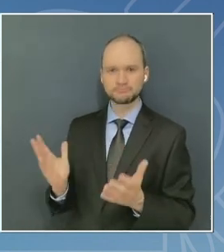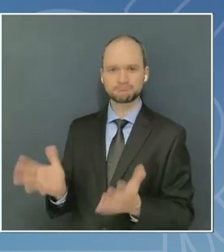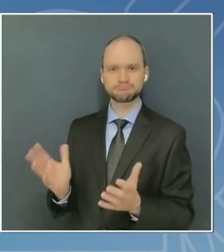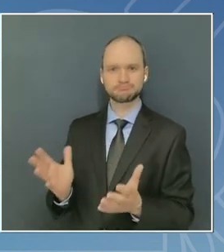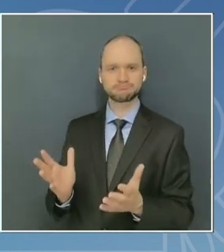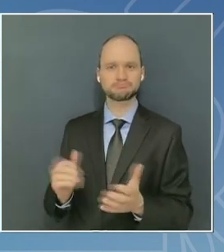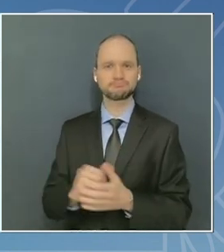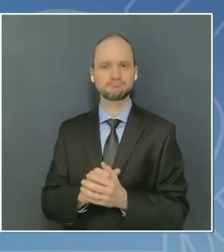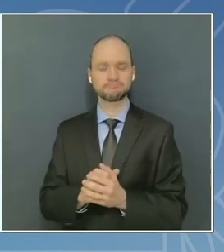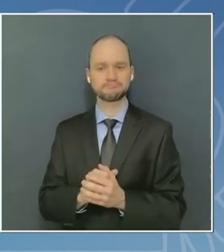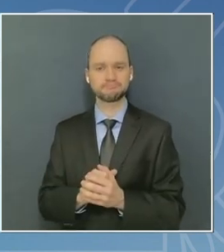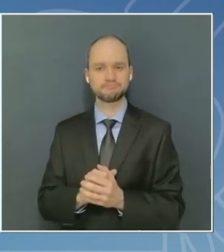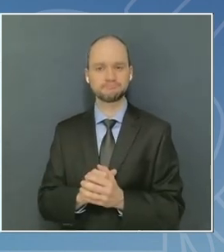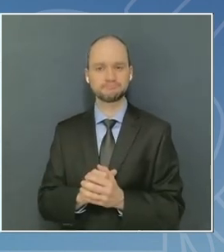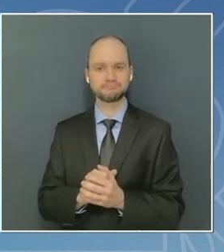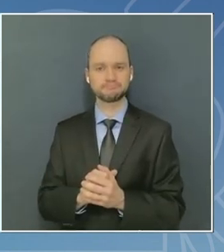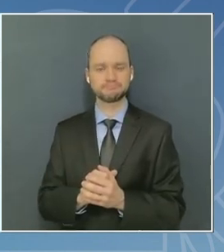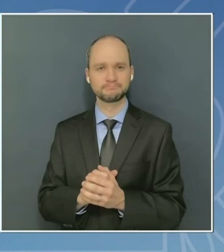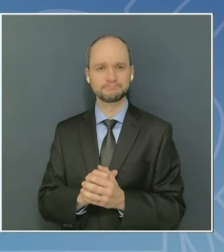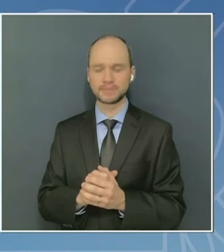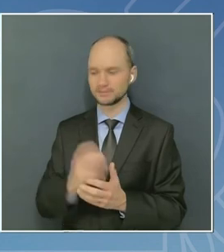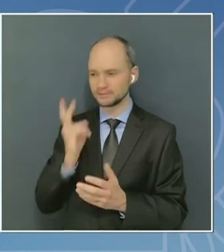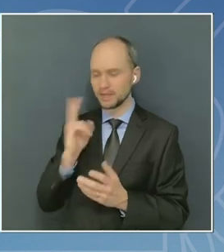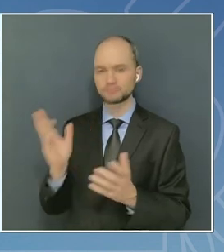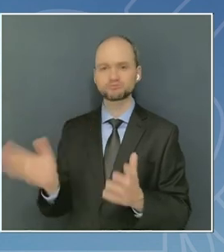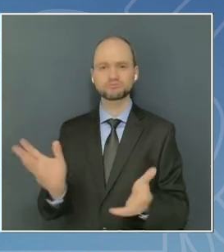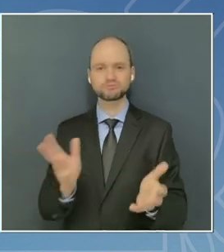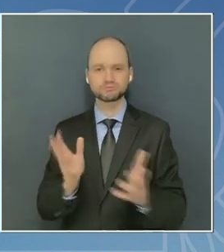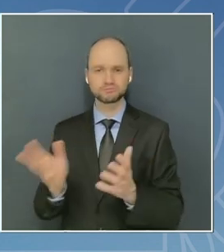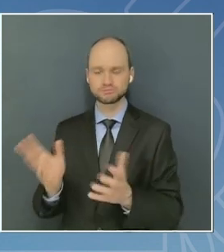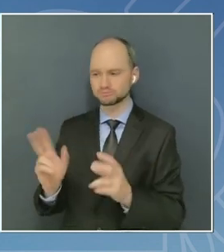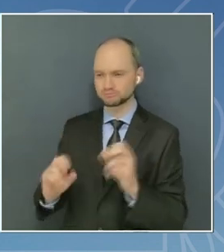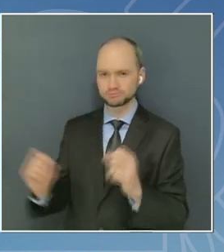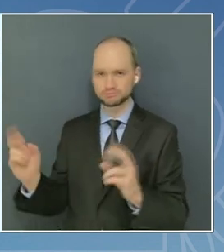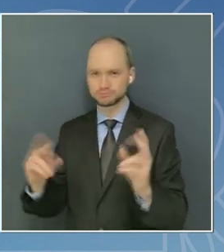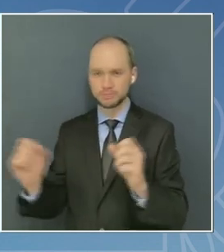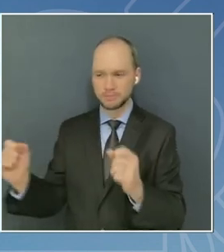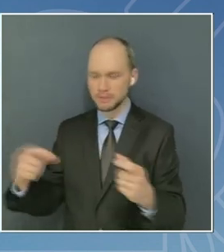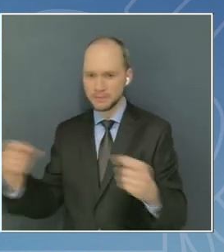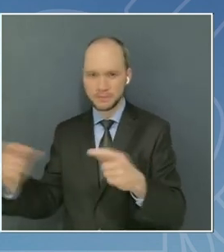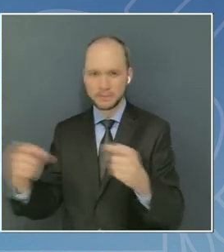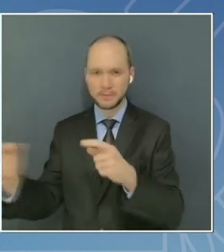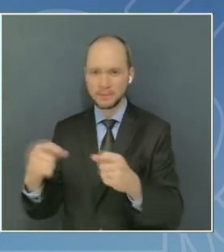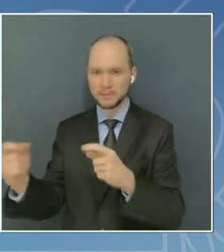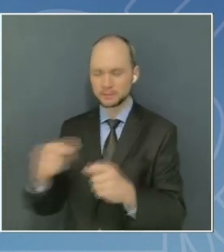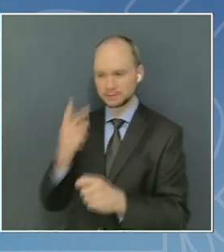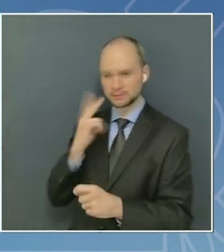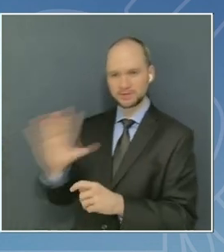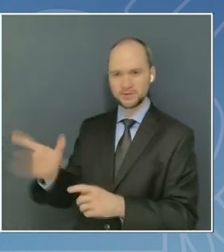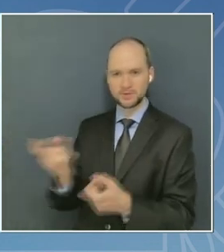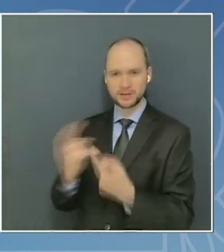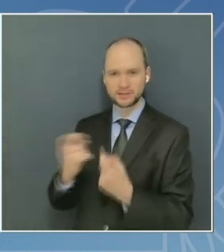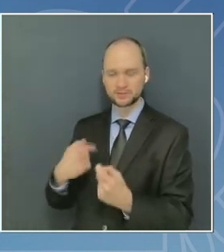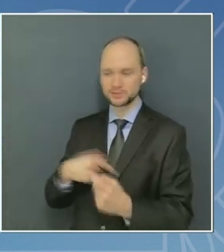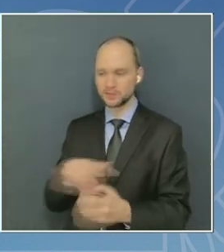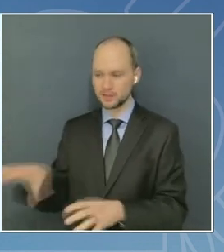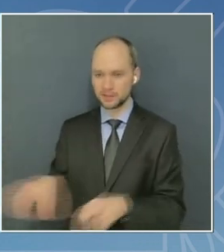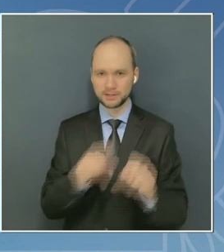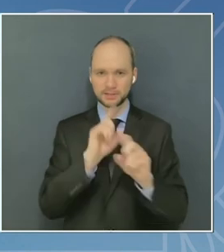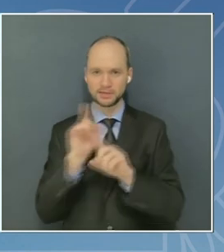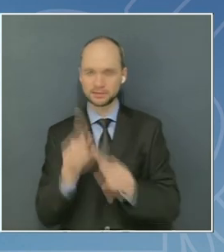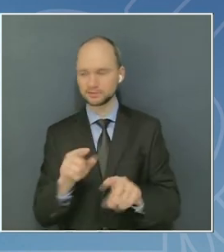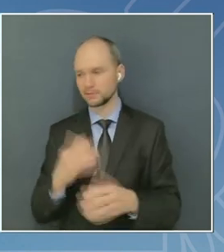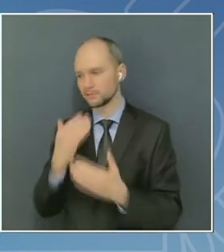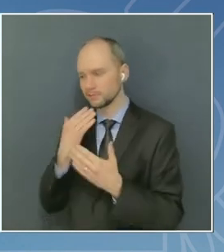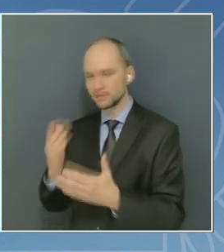know, by chatting amongst yourselves and throwing questions out for us to answer. Thank you